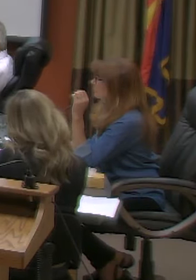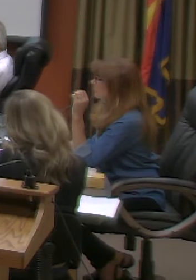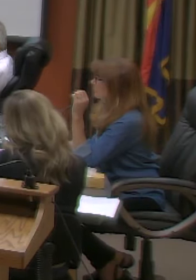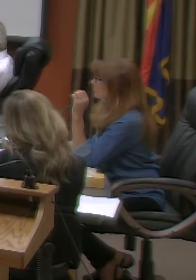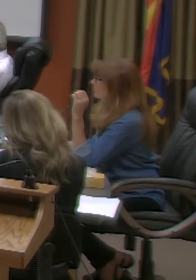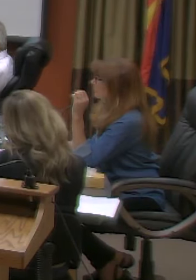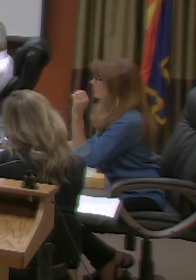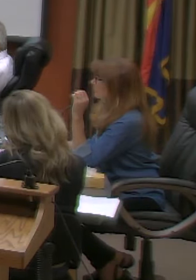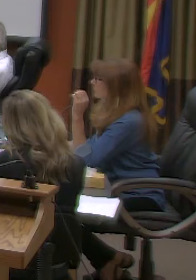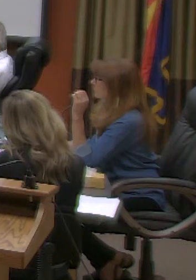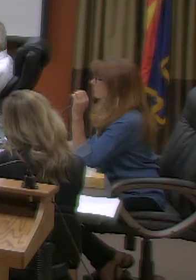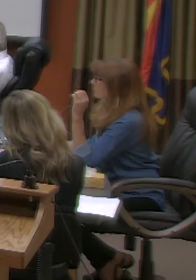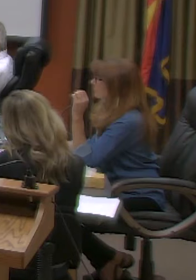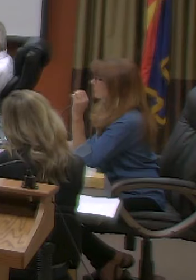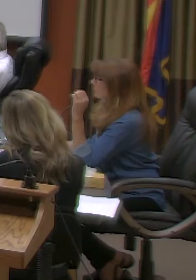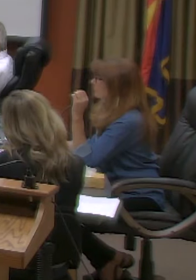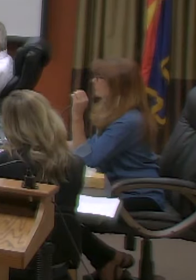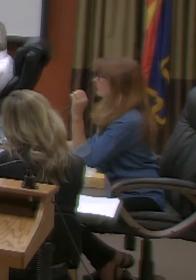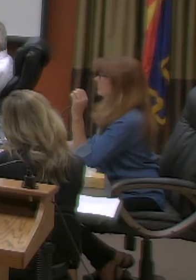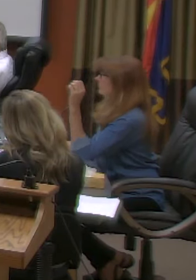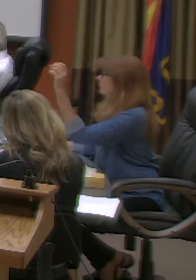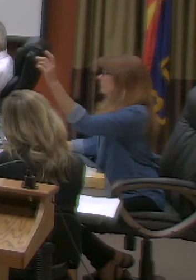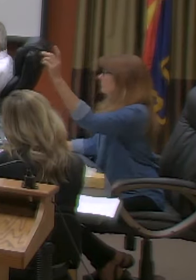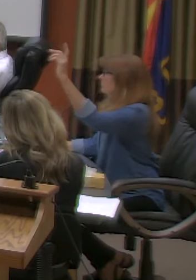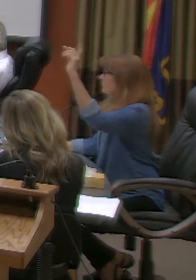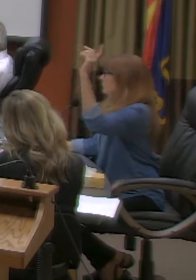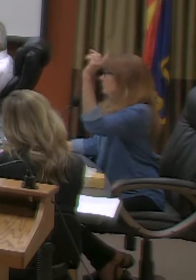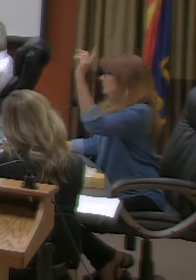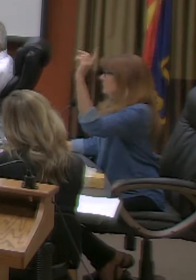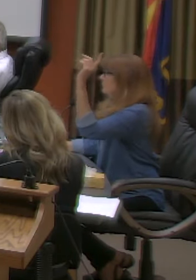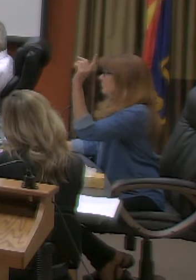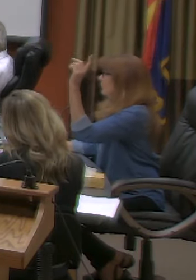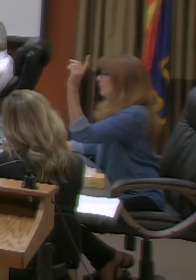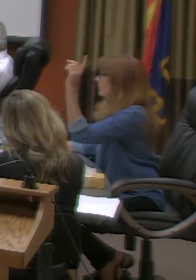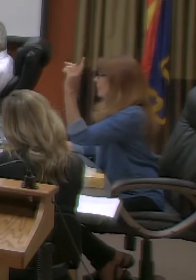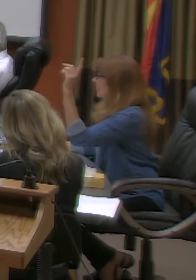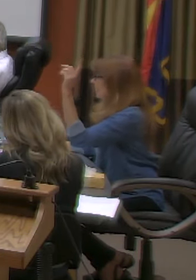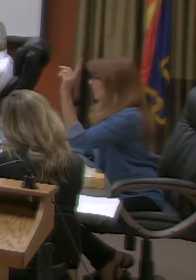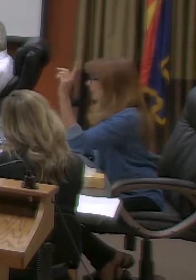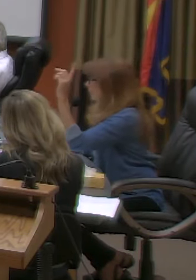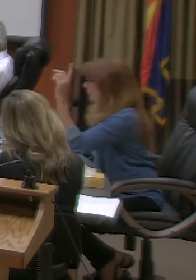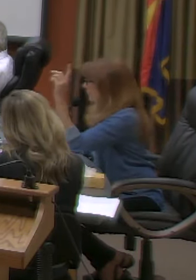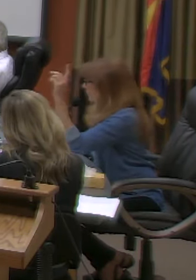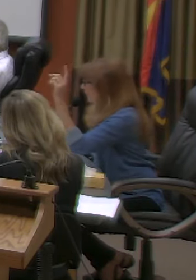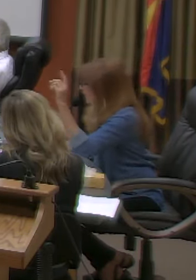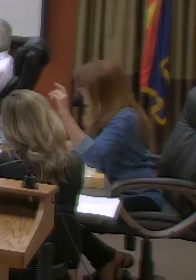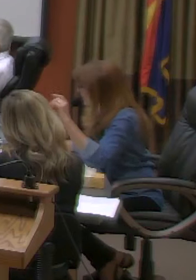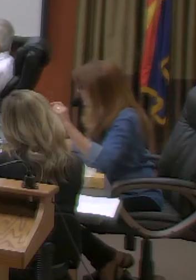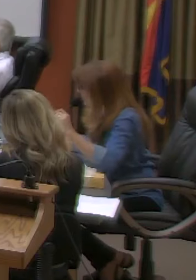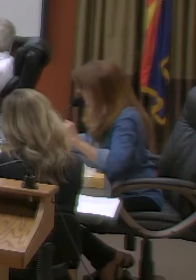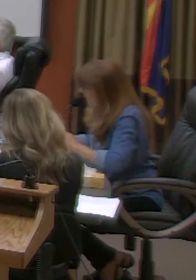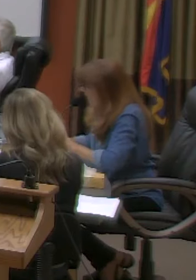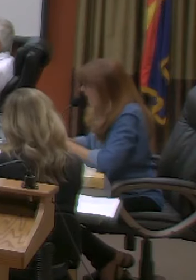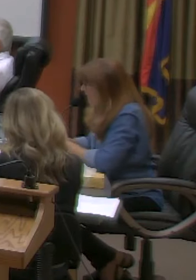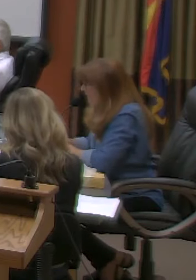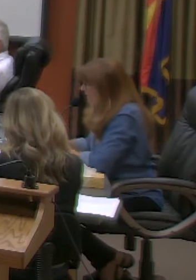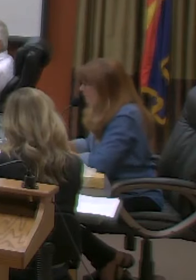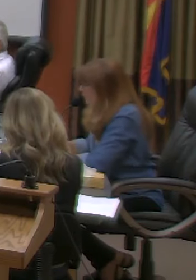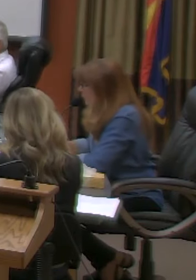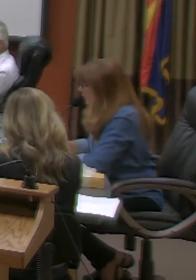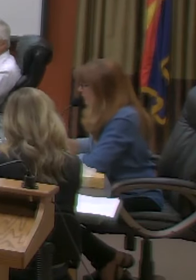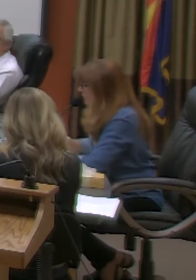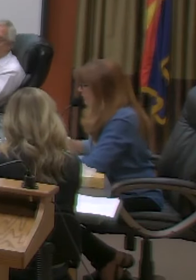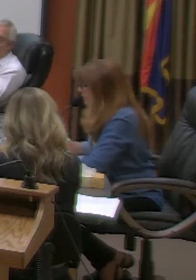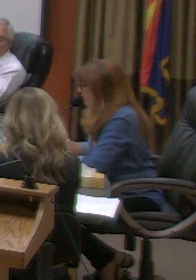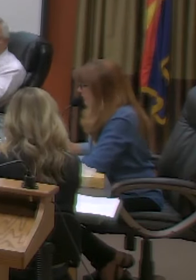imagine the negatives on this at all. It doesn't even register with my head. Councilmember Rusing? Thank you. I have